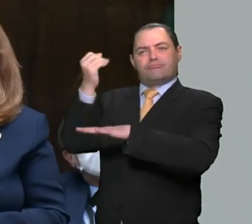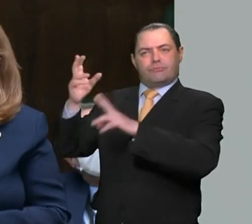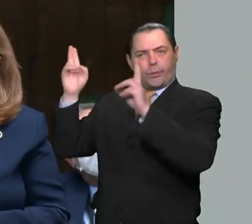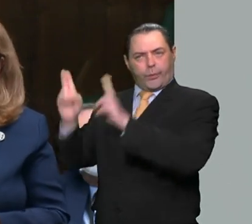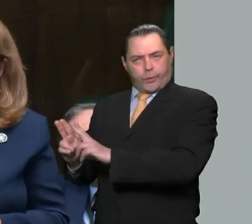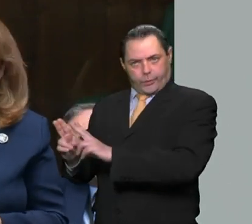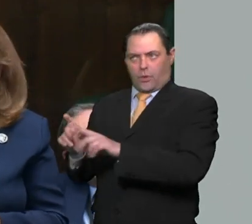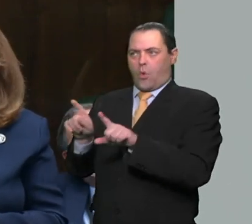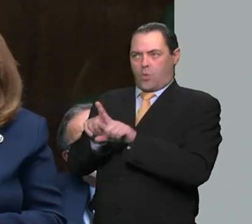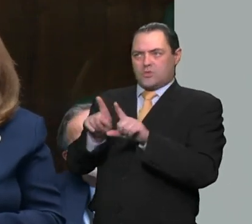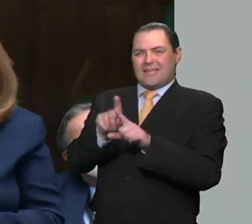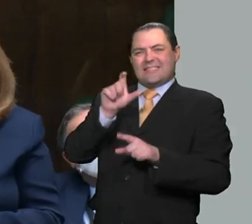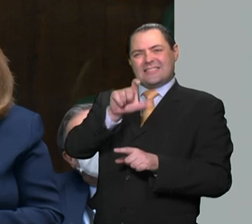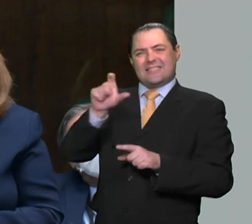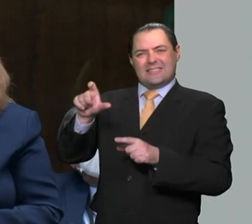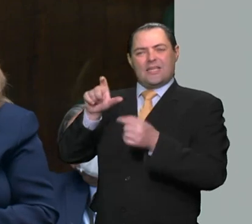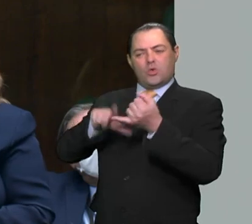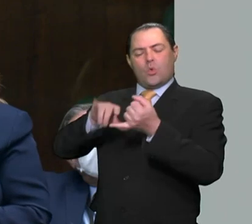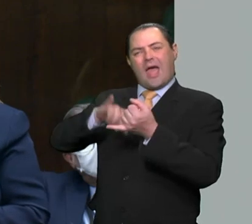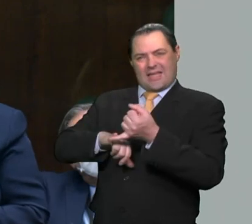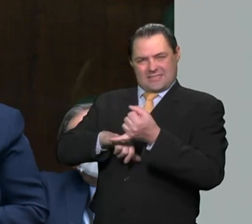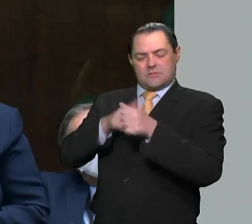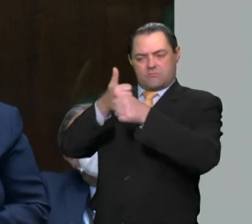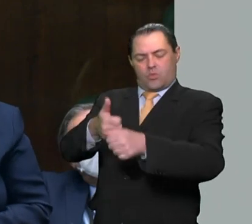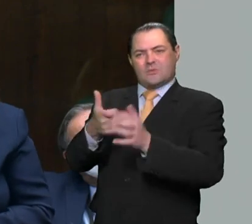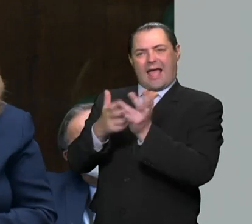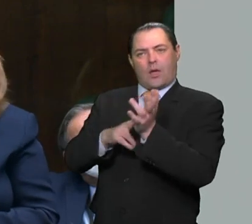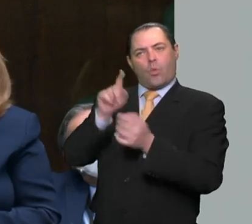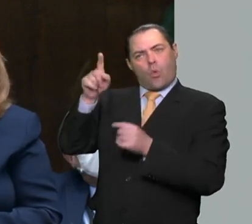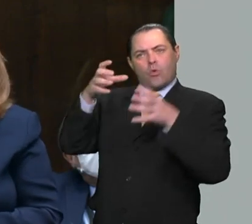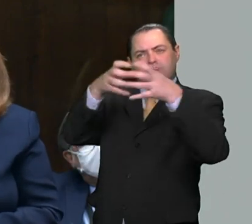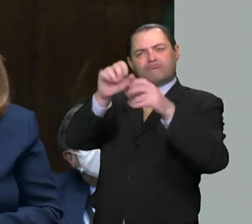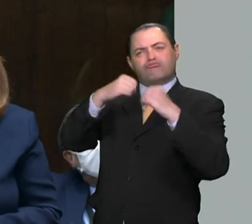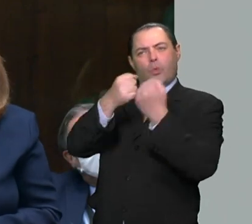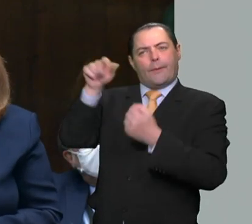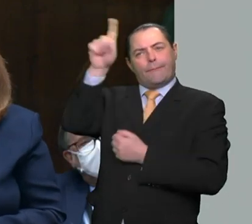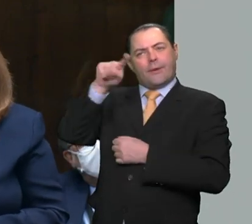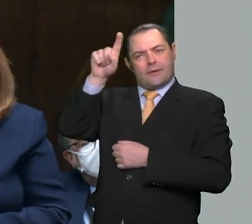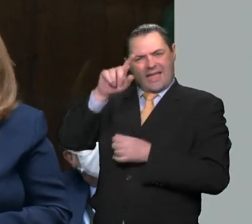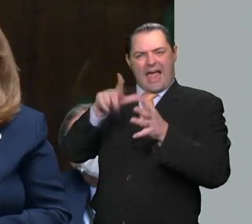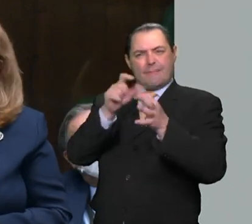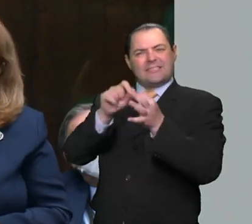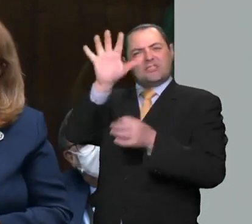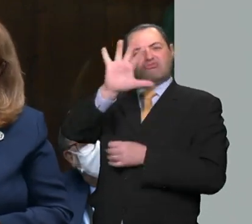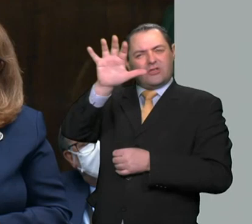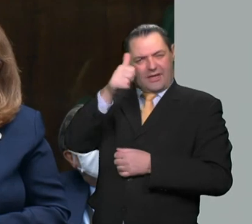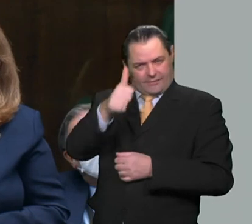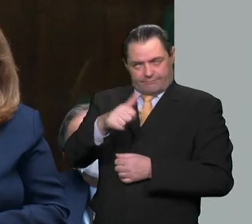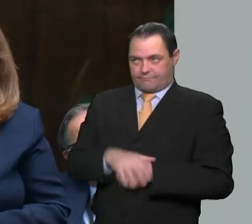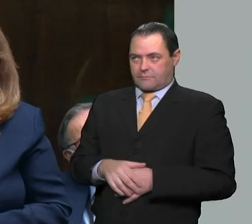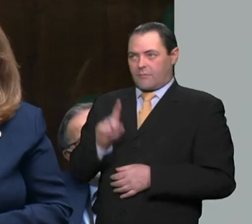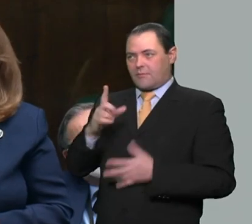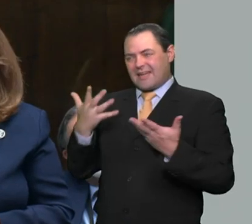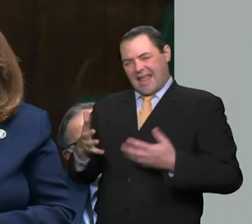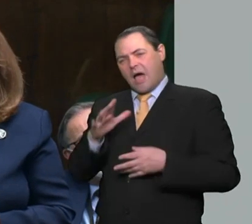supporting the CCUS Acorn cluster at St Fergus in Aberdeenshire. A big step in the right direction. But now, I must ask